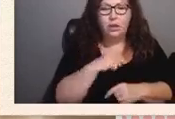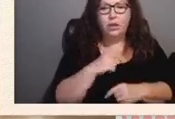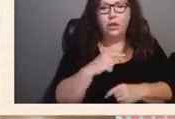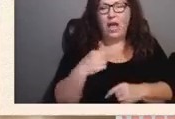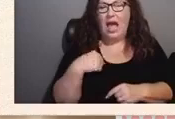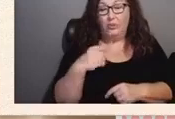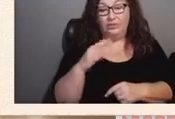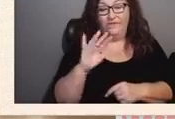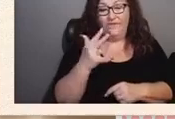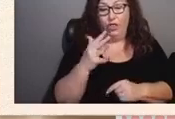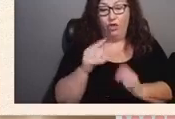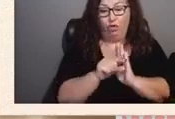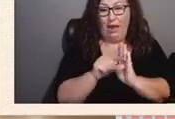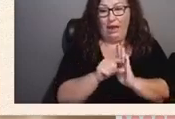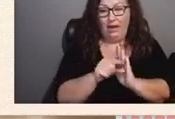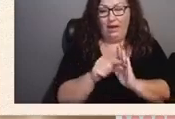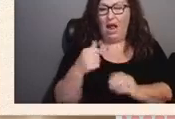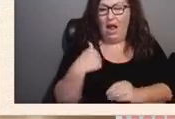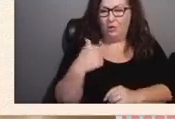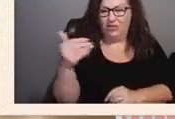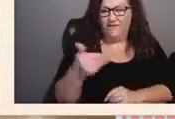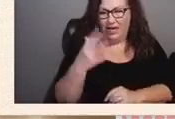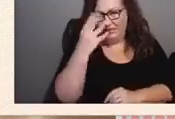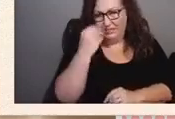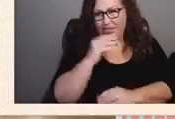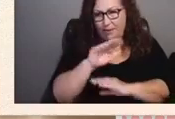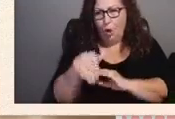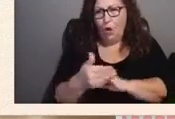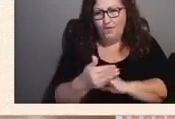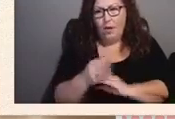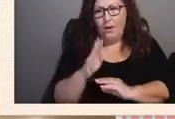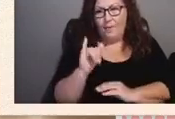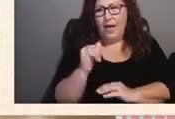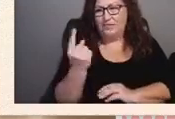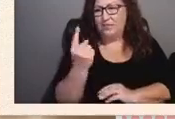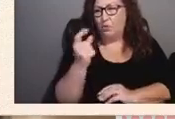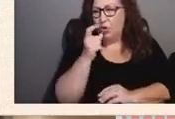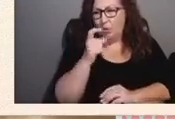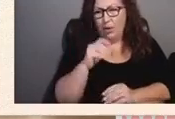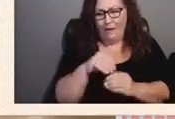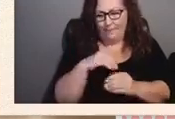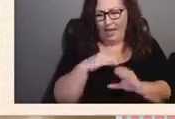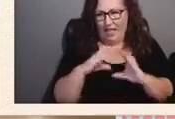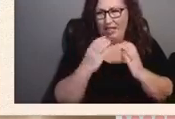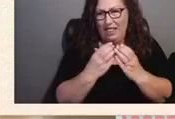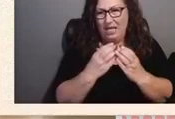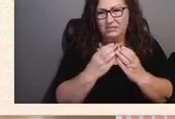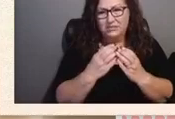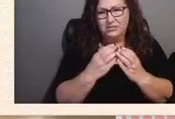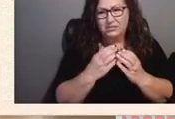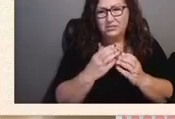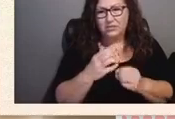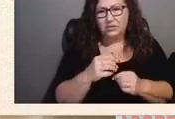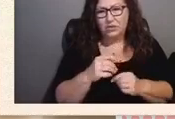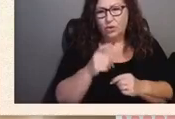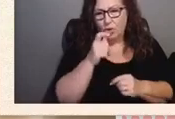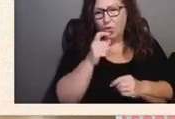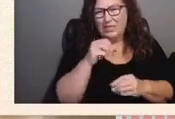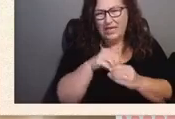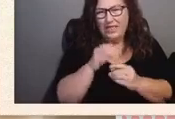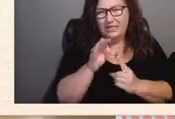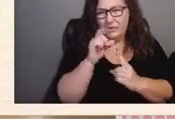been invited to a sleepover by someone in my class who was in the special needs class with me,